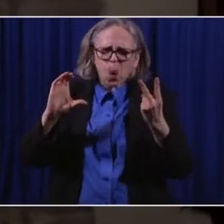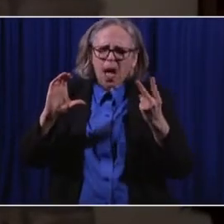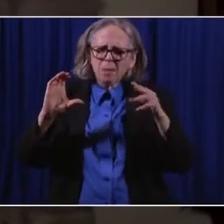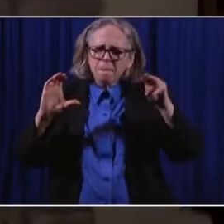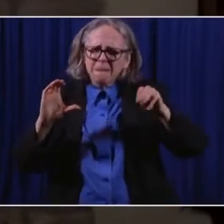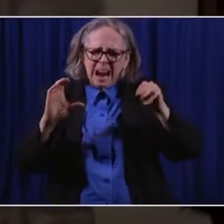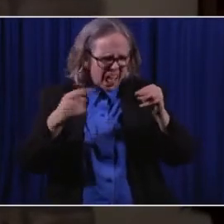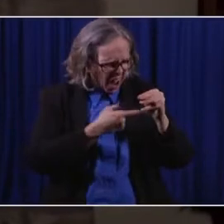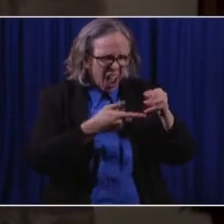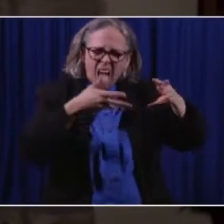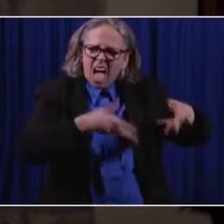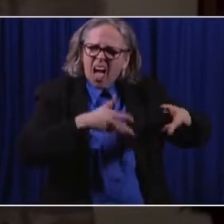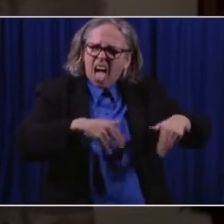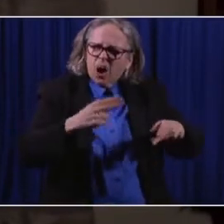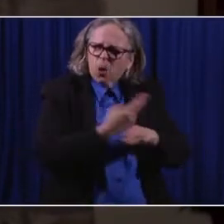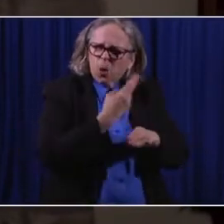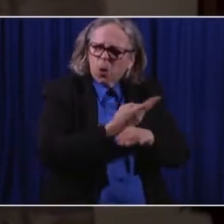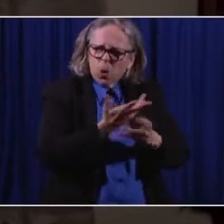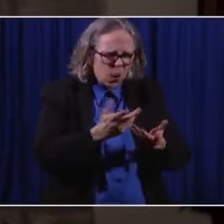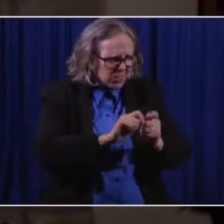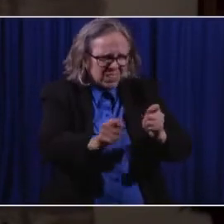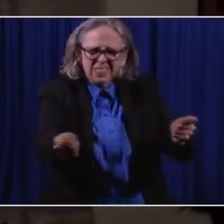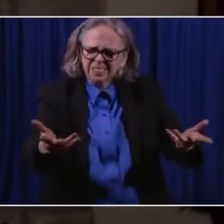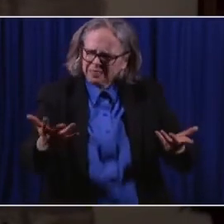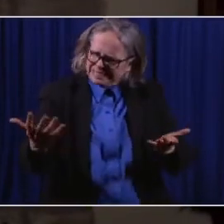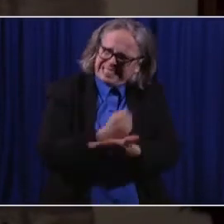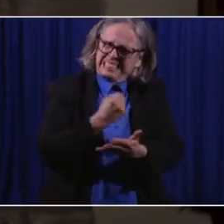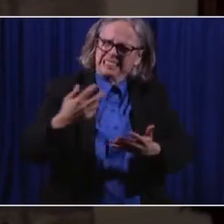ask the permit holders to visit